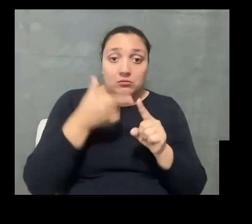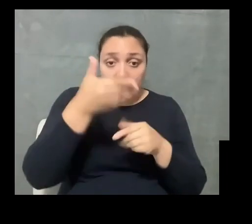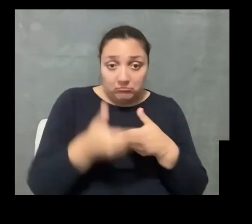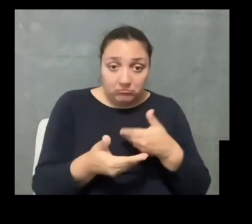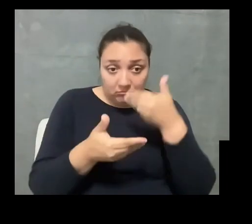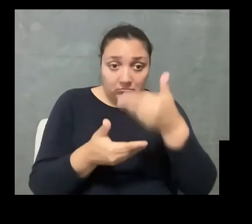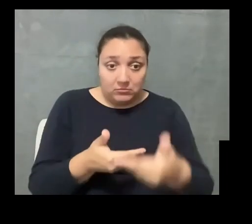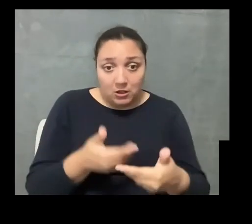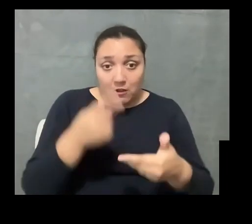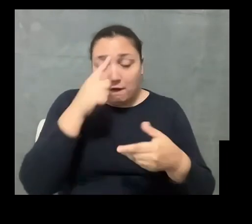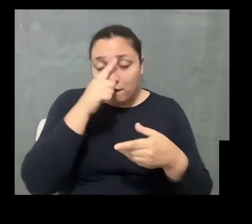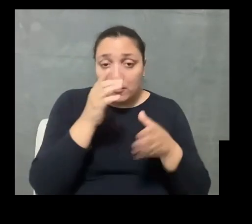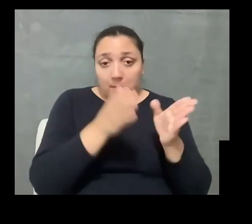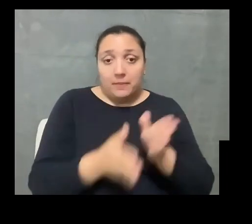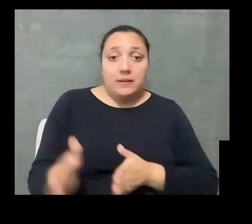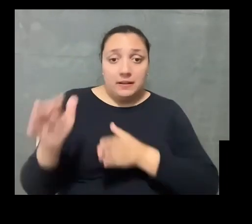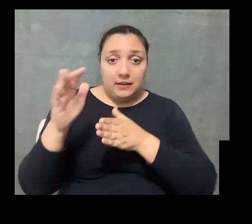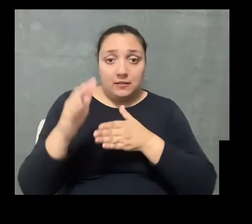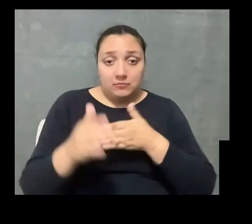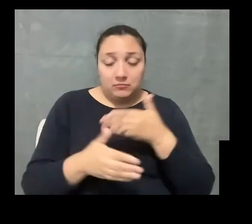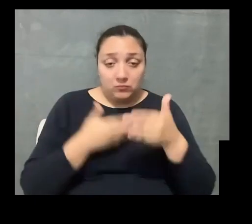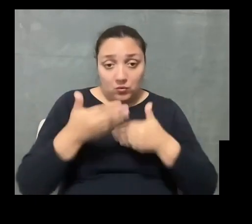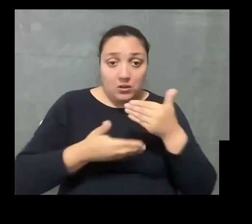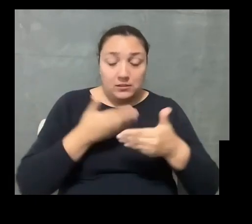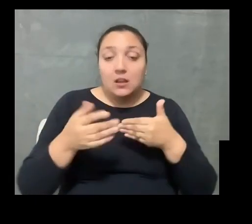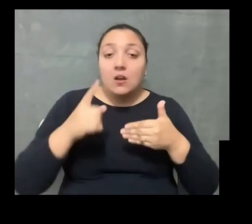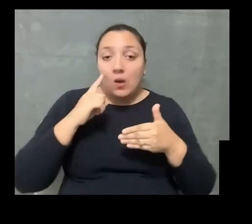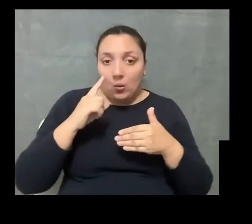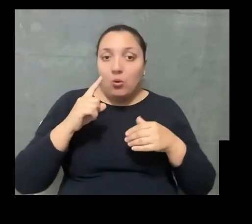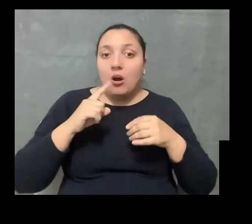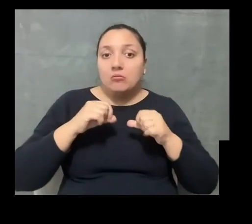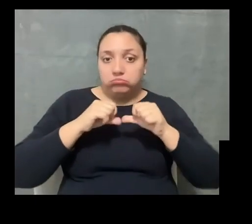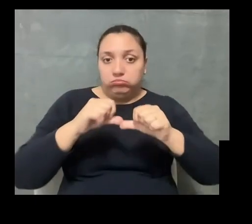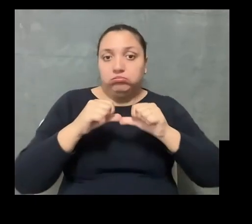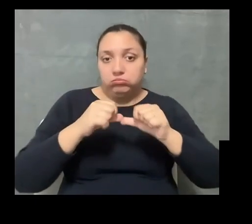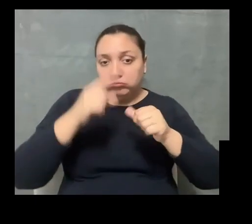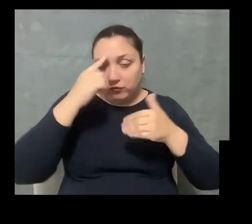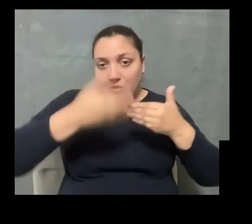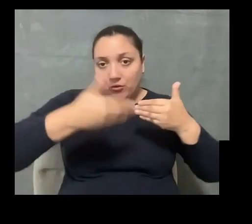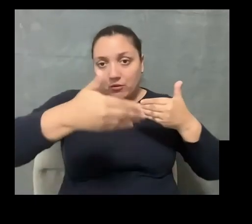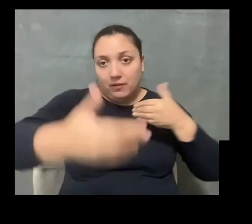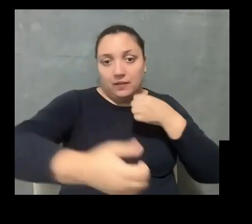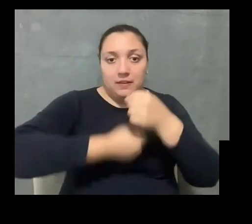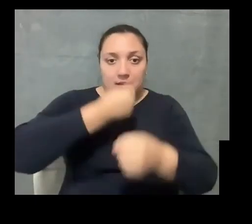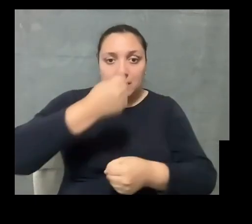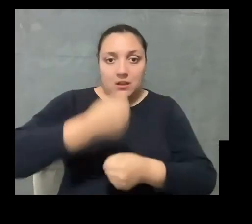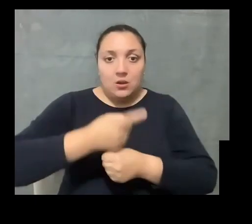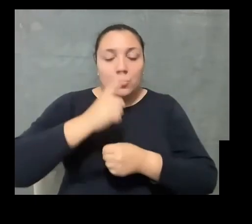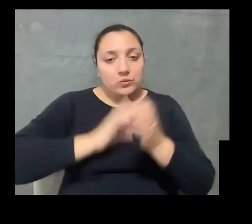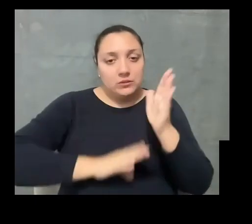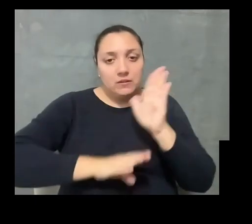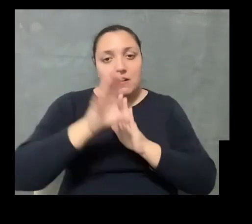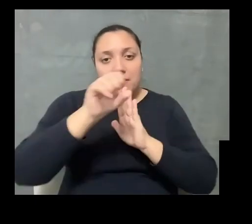And the planning process will run through the rest of the year. So throughout this process, we'll develop the state digital equity